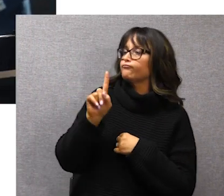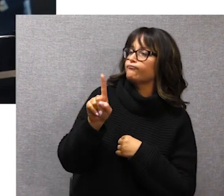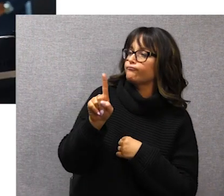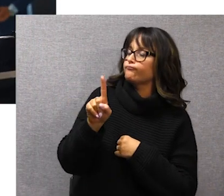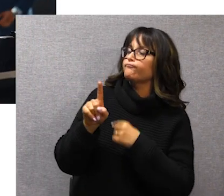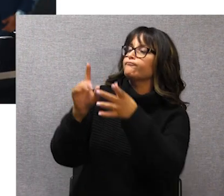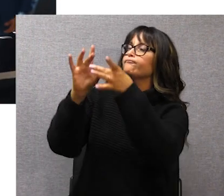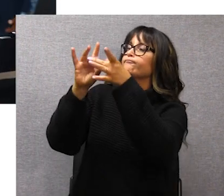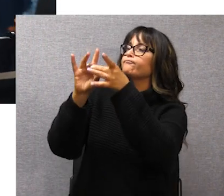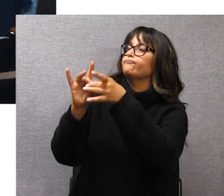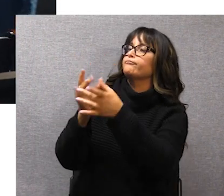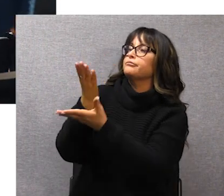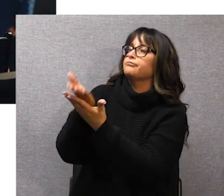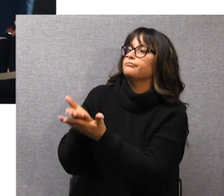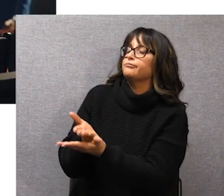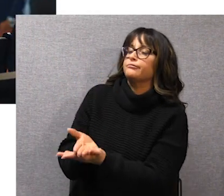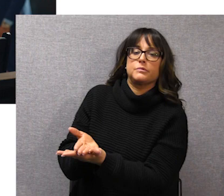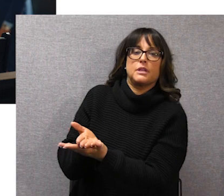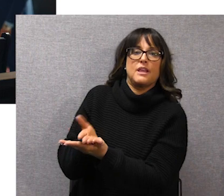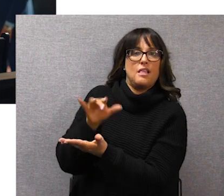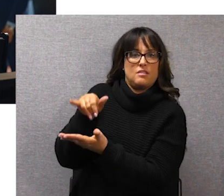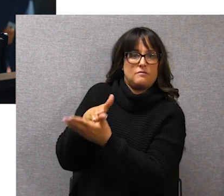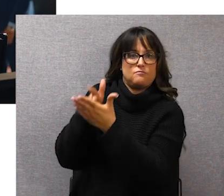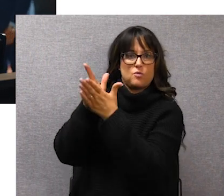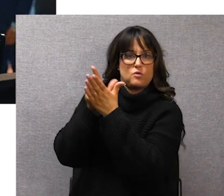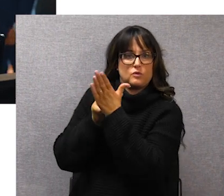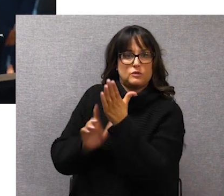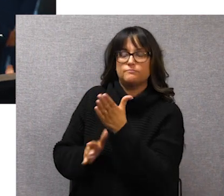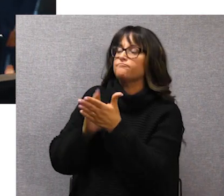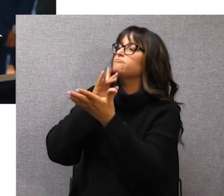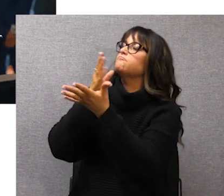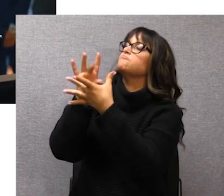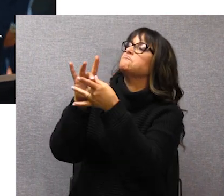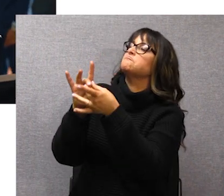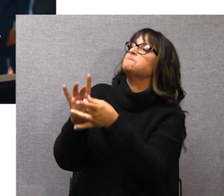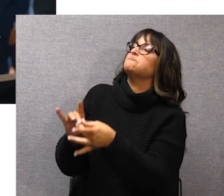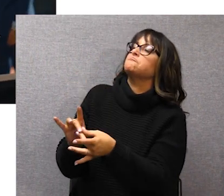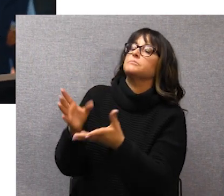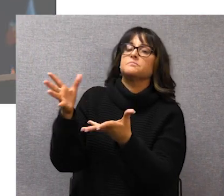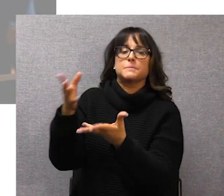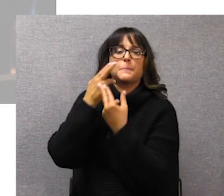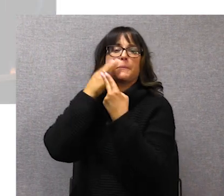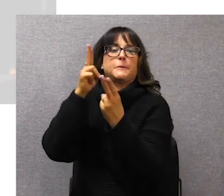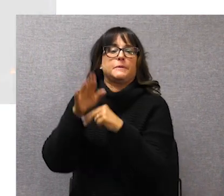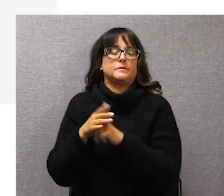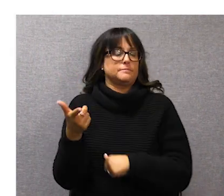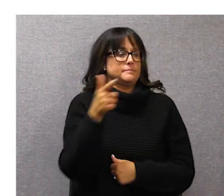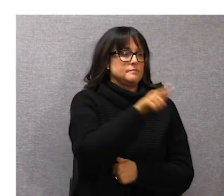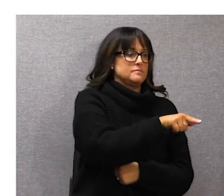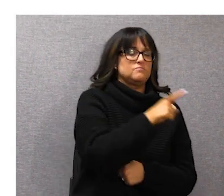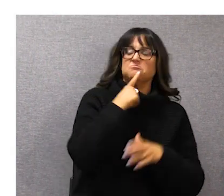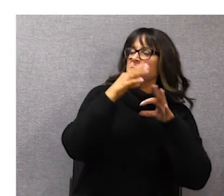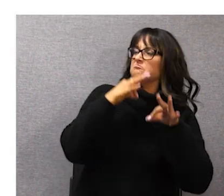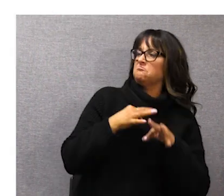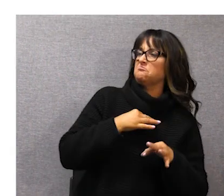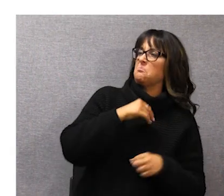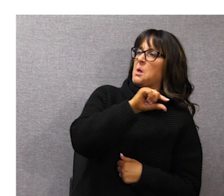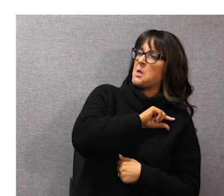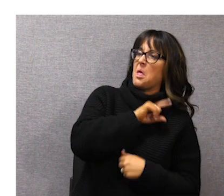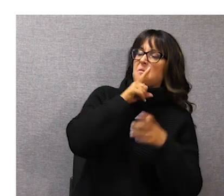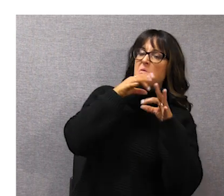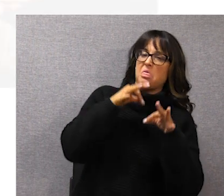evidence. The defense may also give an opening speech saying why the abuser is not guilty. In Step